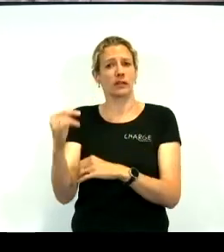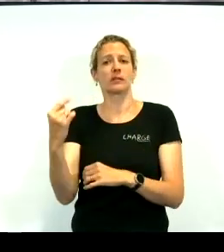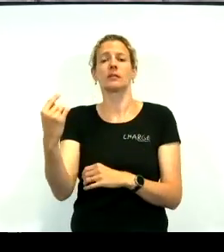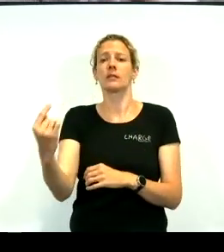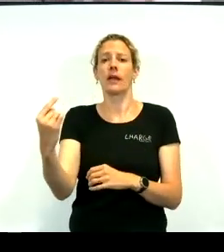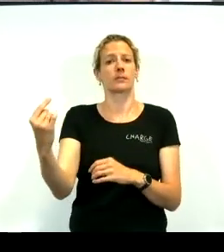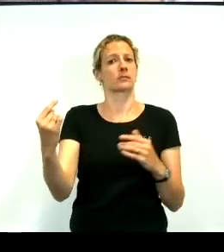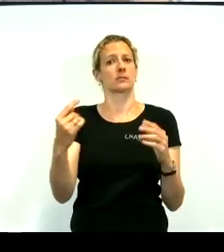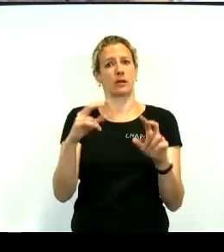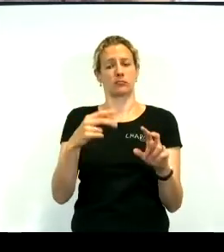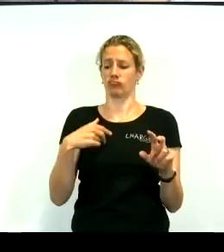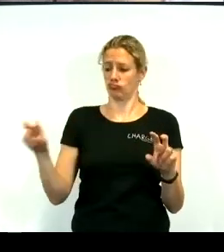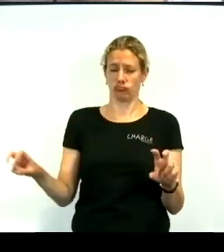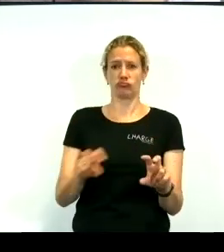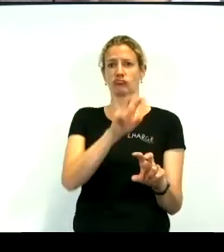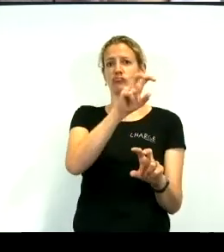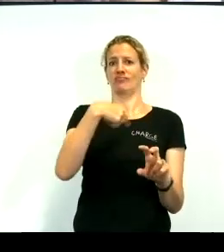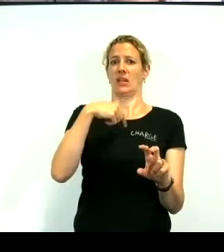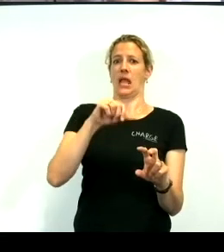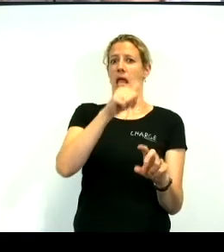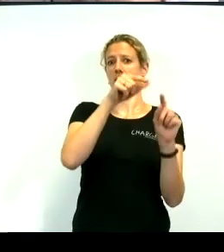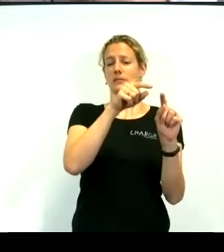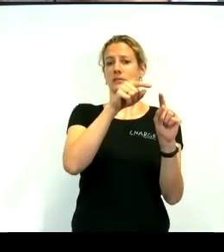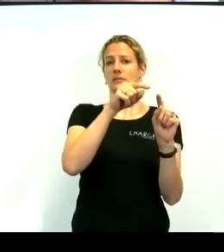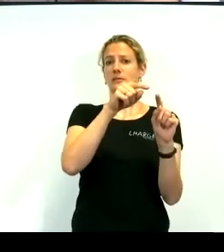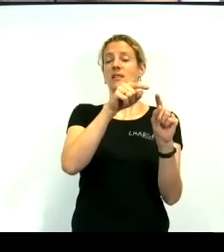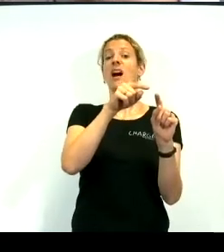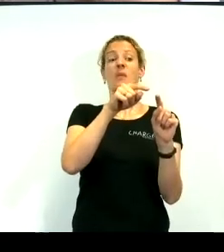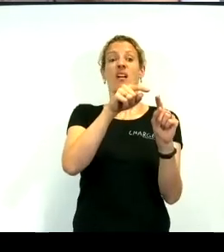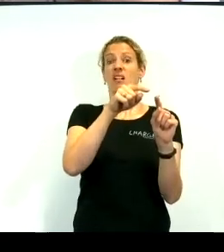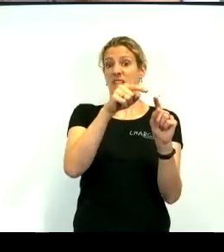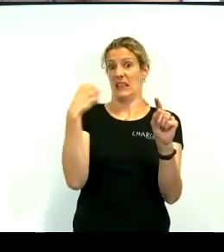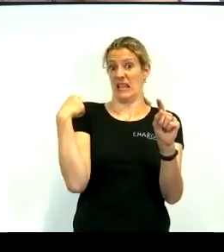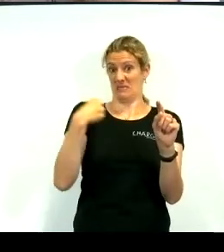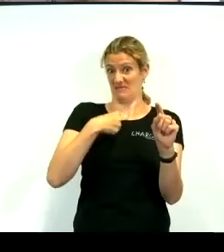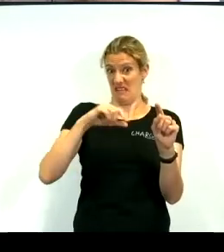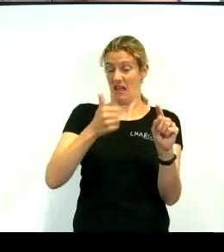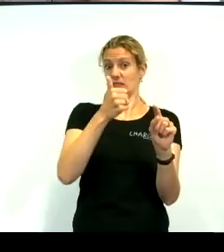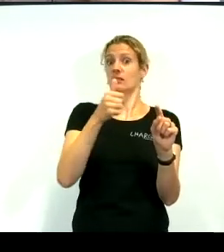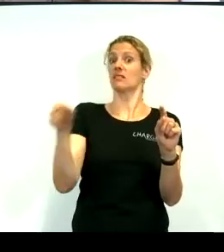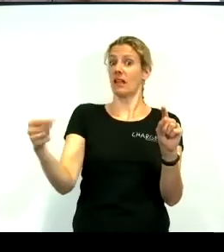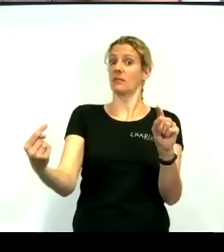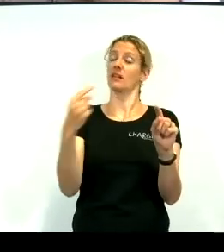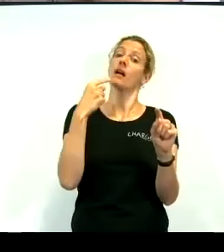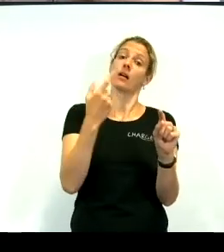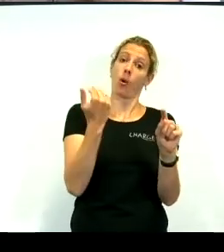5th, and so on, to help them understand that. But yeah, you could use a social story to support that.